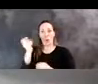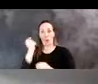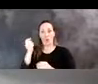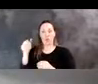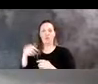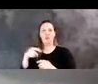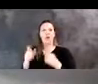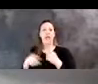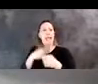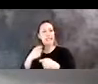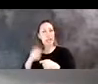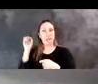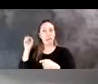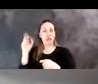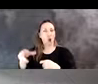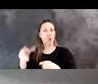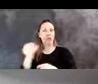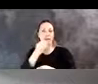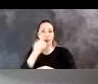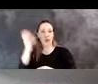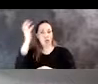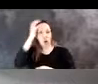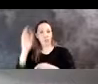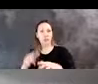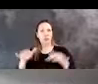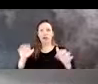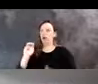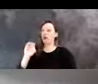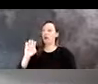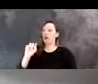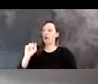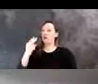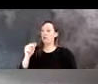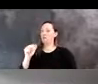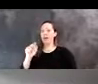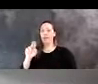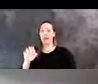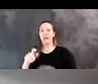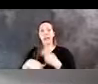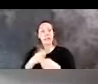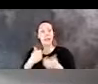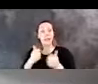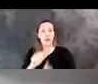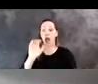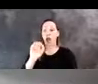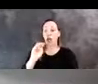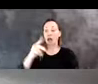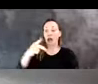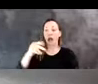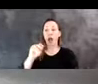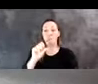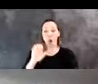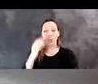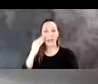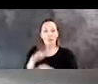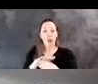putting your food waste in a landfill where it releases methane, instead, you can compost it. I know some municipalities, such as